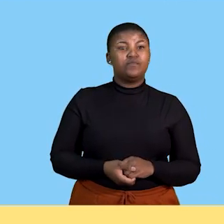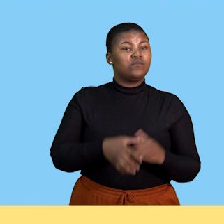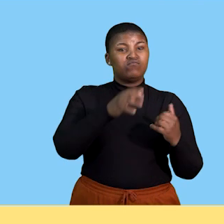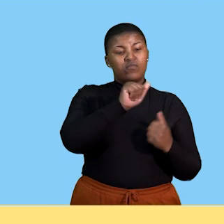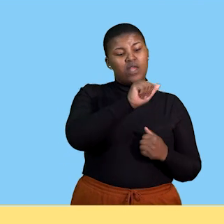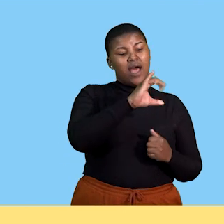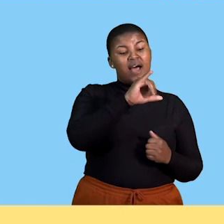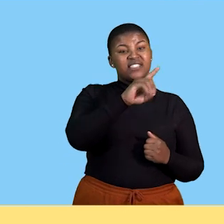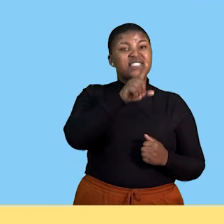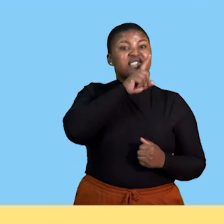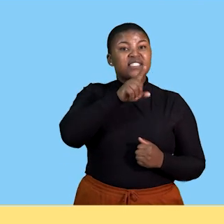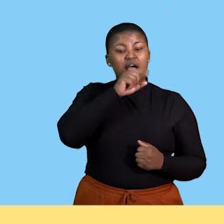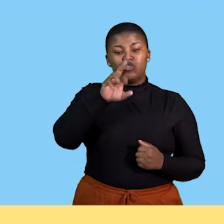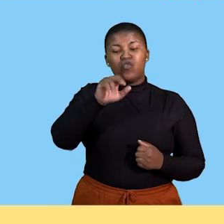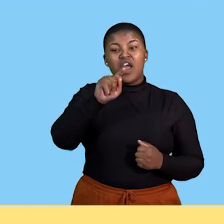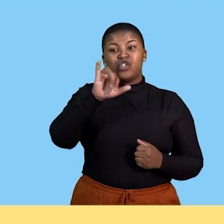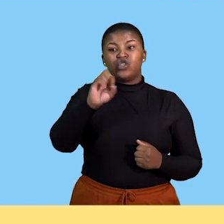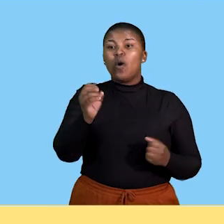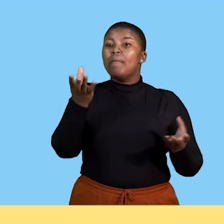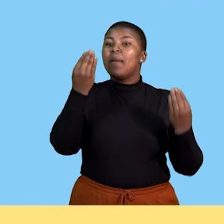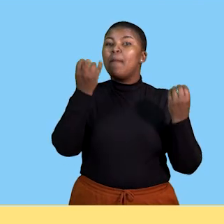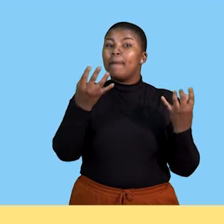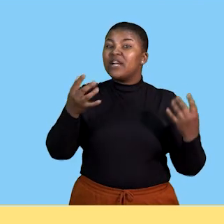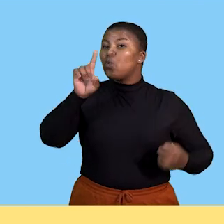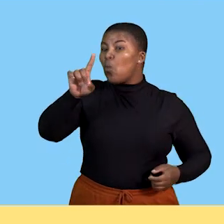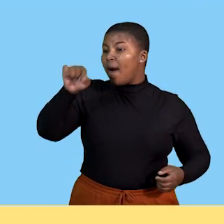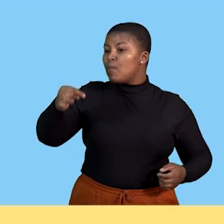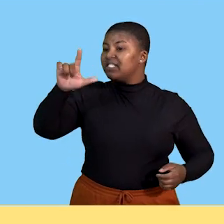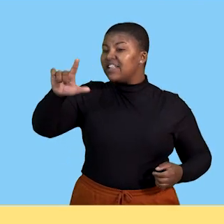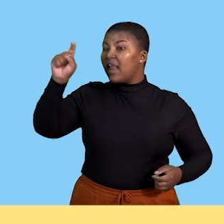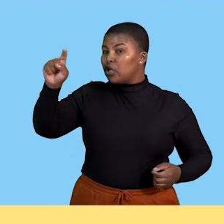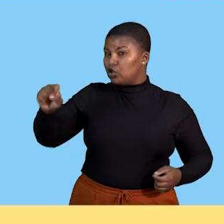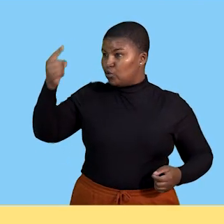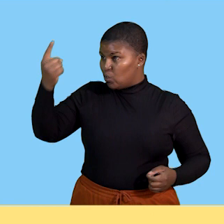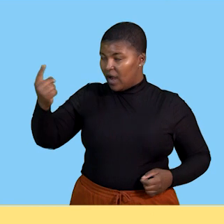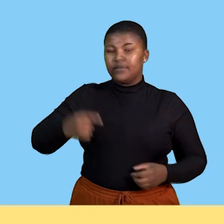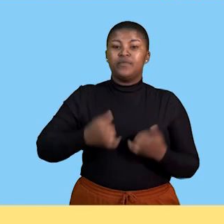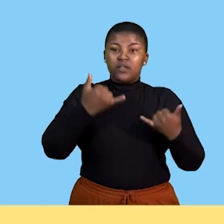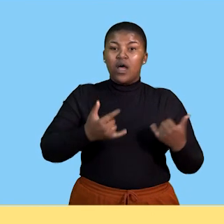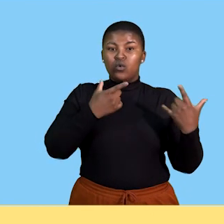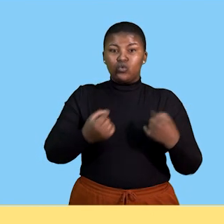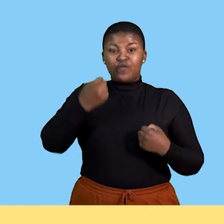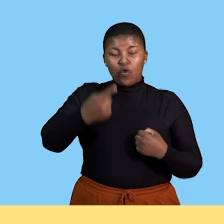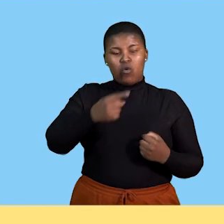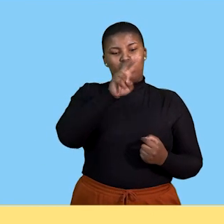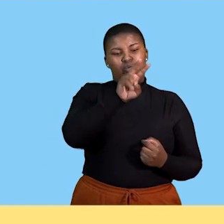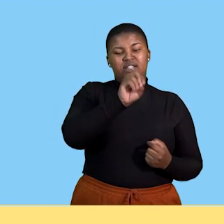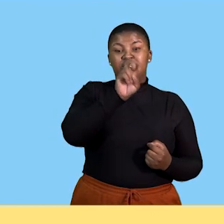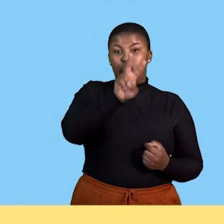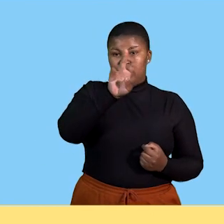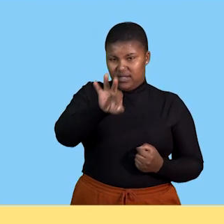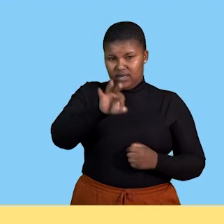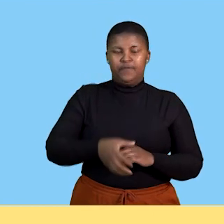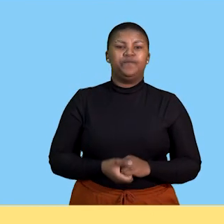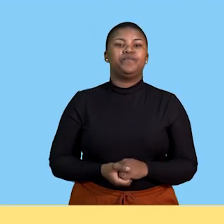for the year 2022 was 1.7 as to 1. For the year 2023, we are going